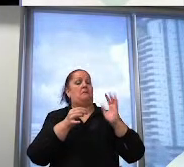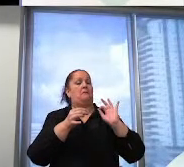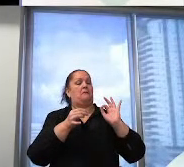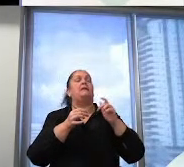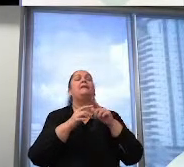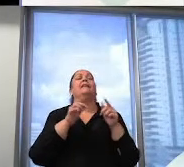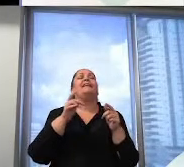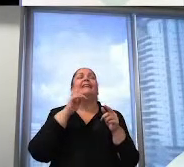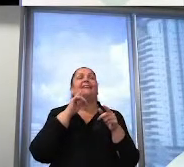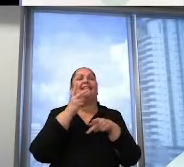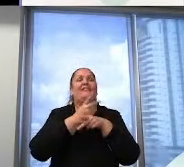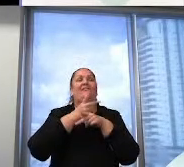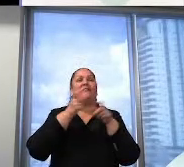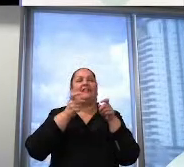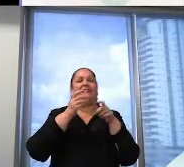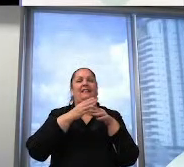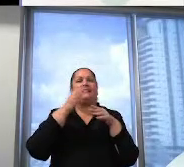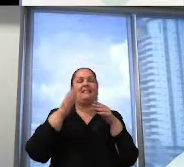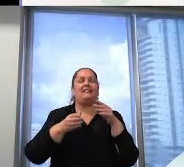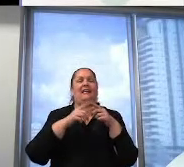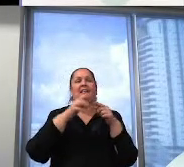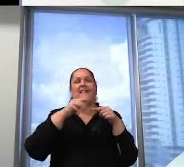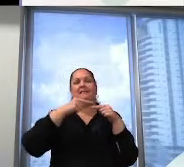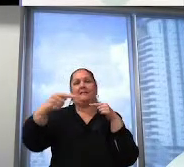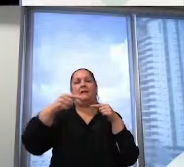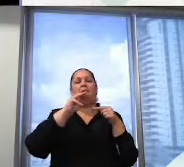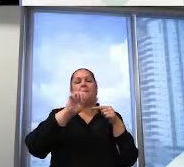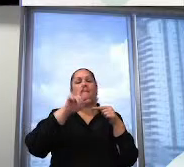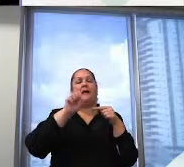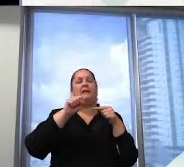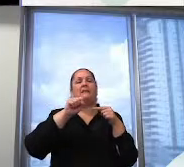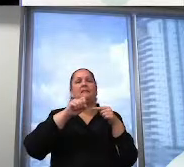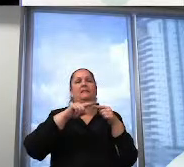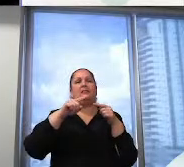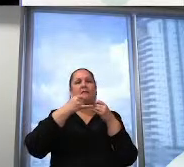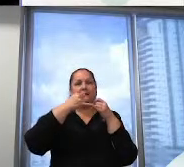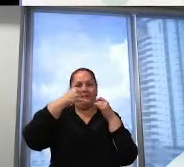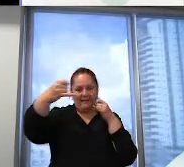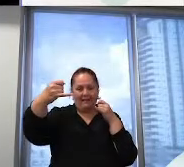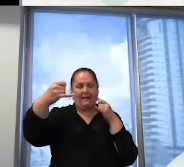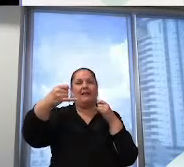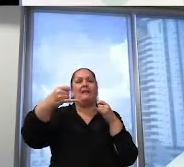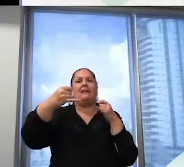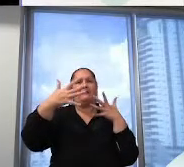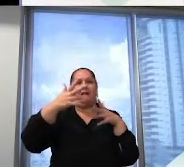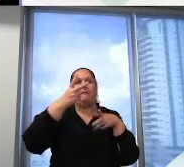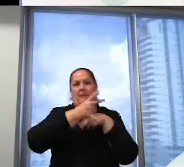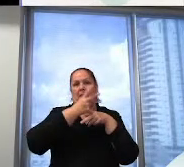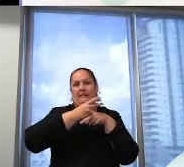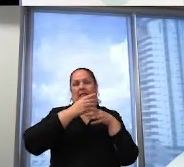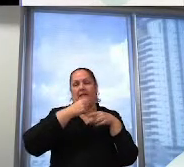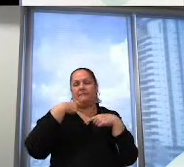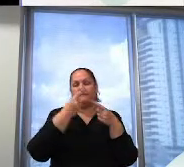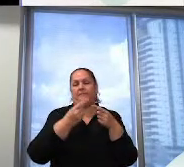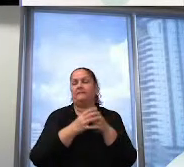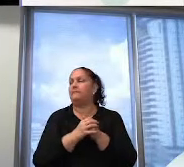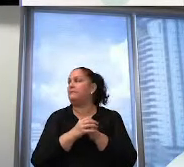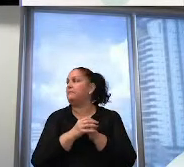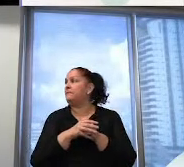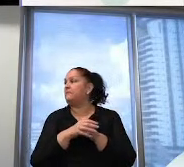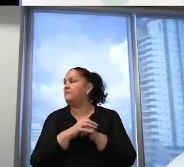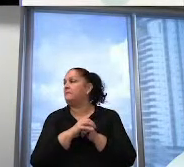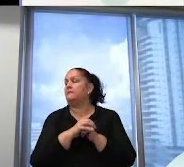And then under the maintenance side, O&M dollars, it's miles of lines that have been maintained.